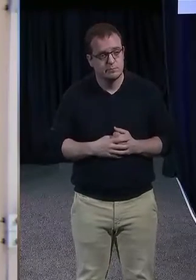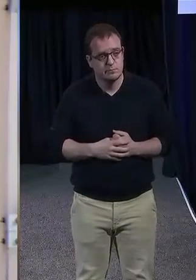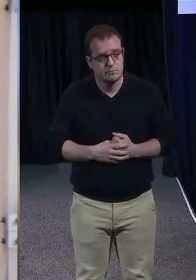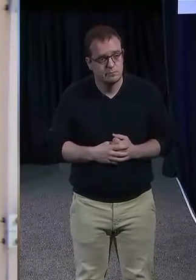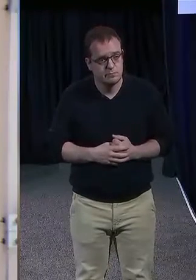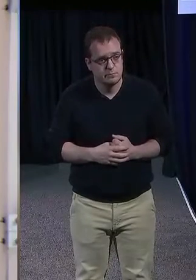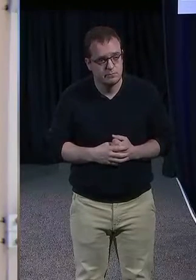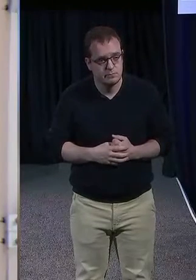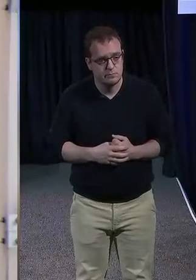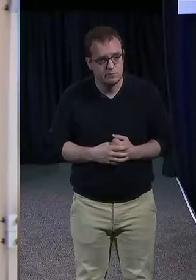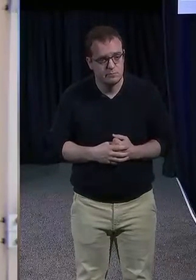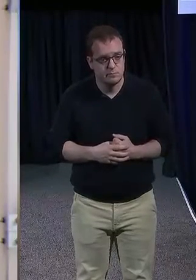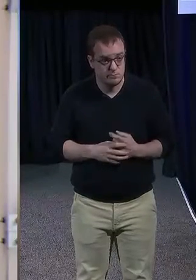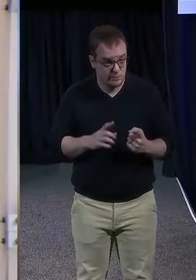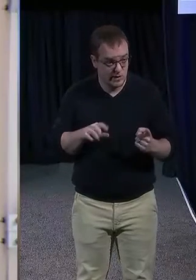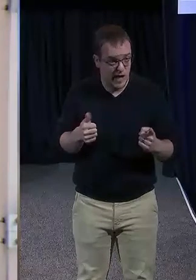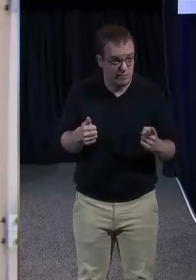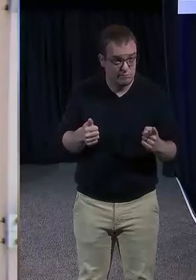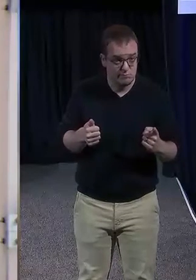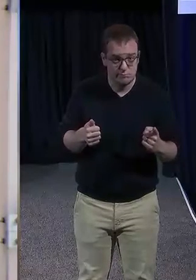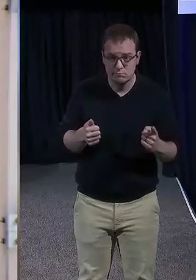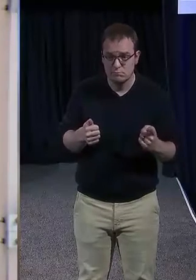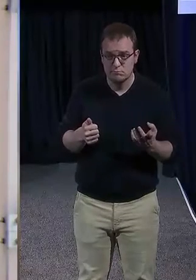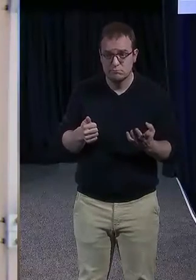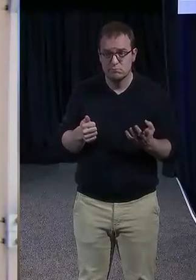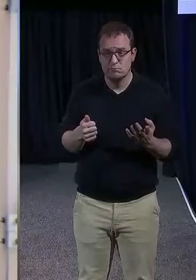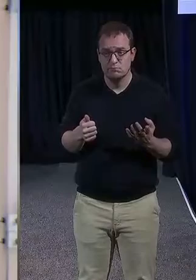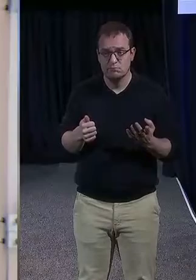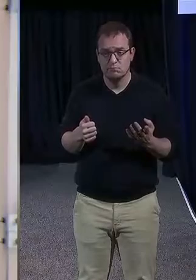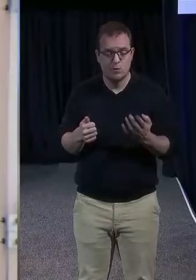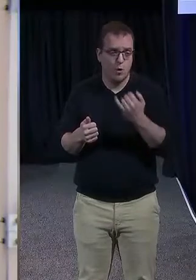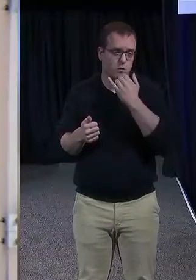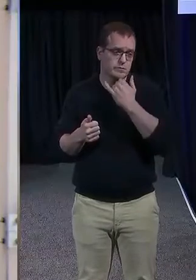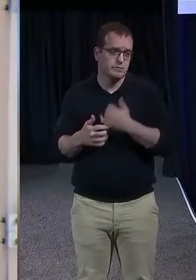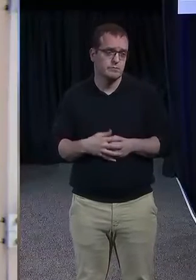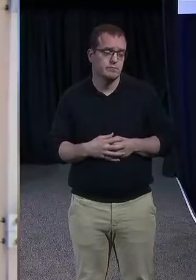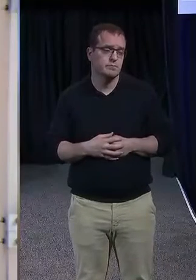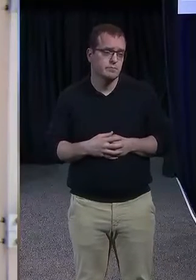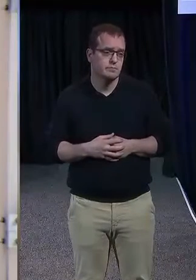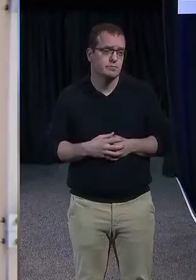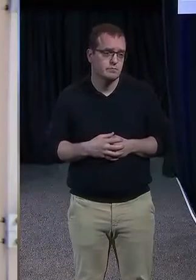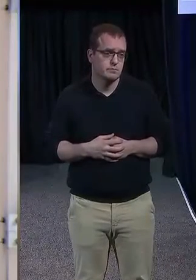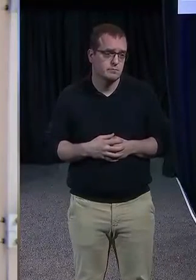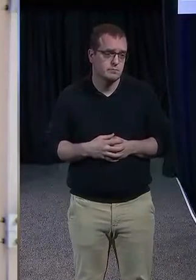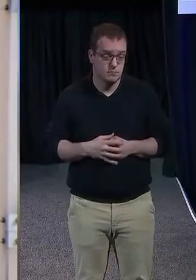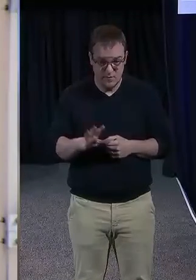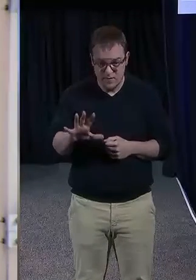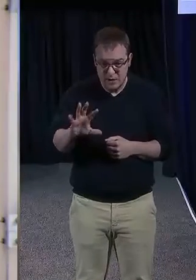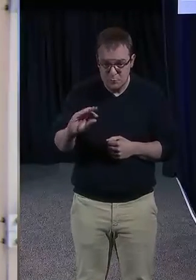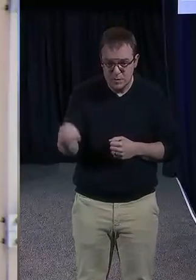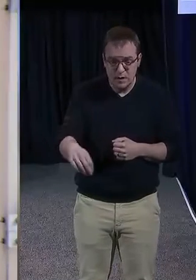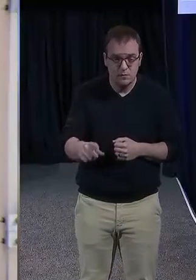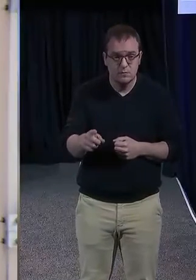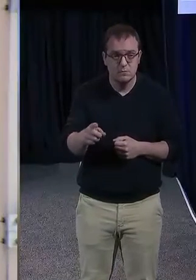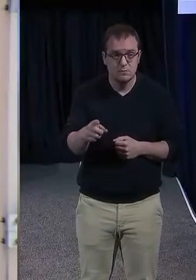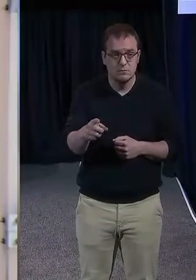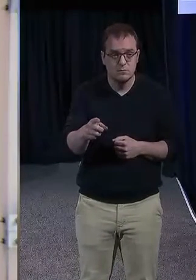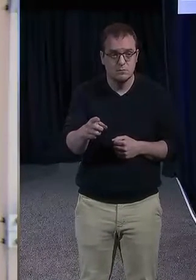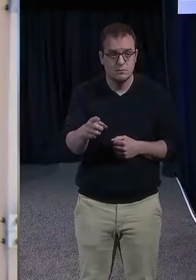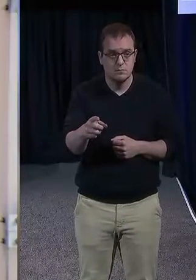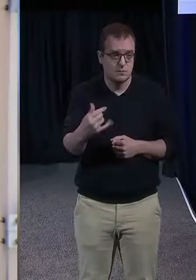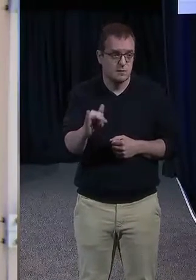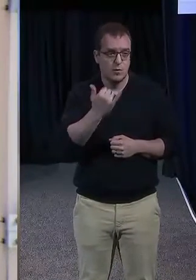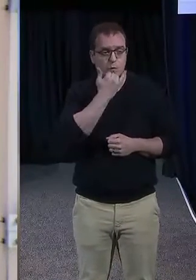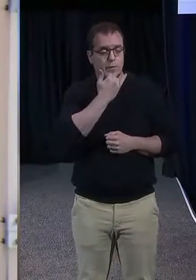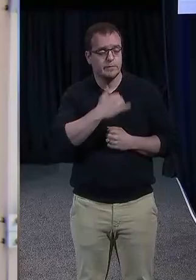You think it's 10%? You are wrong. You think it's 5%? You're